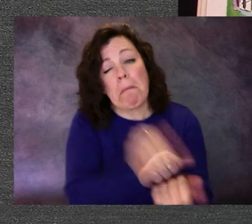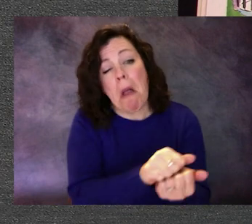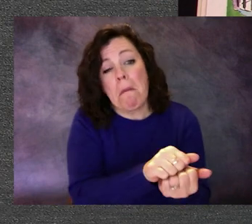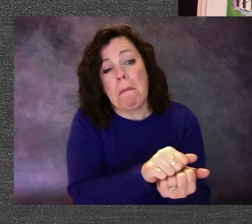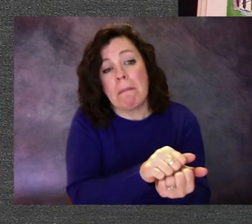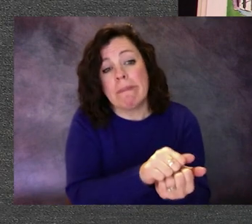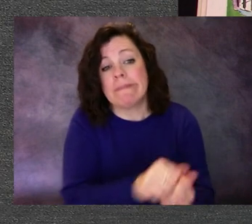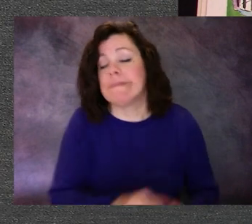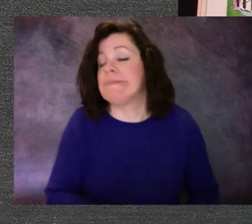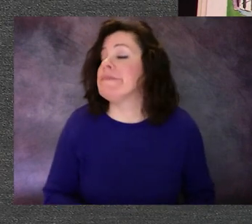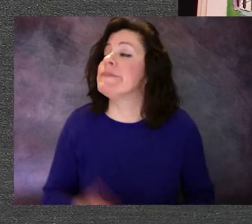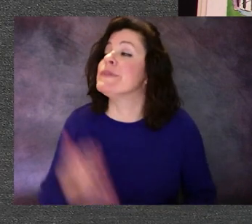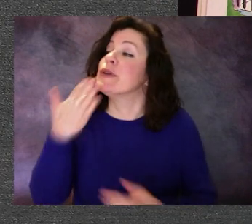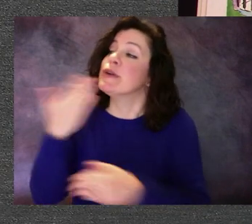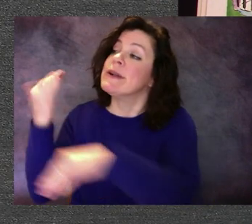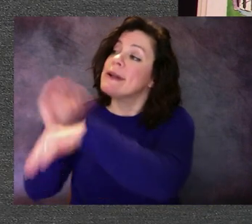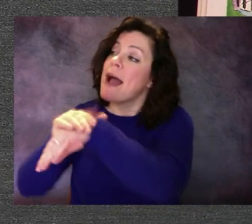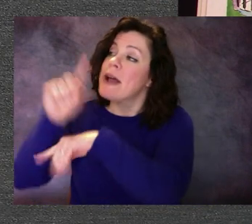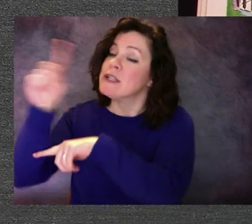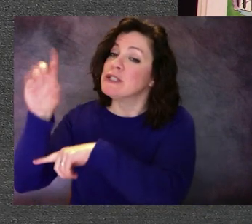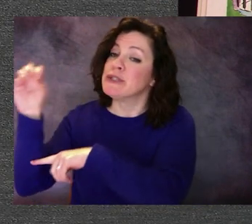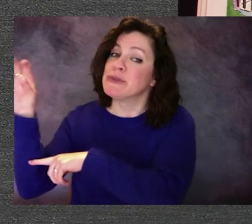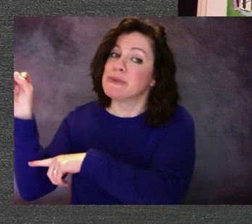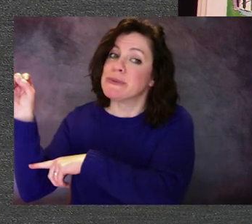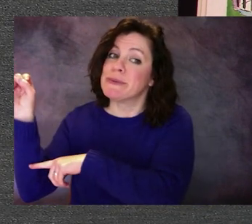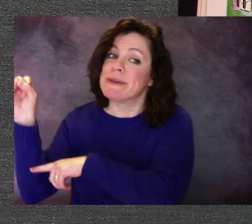Good night, Zoo.